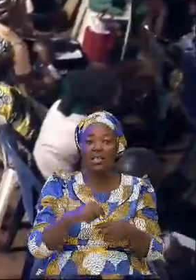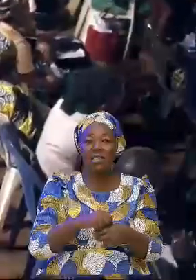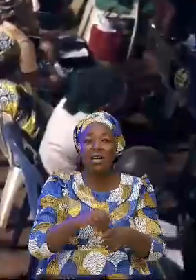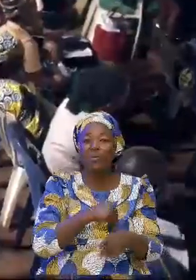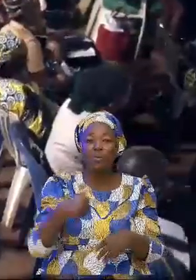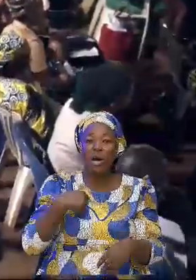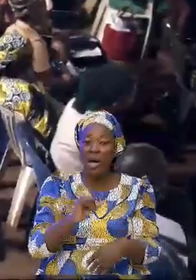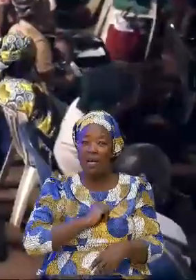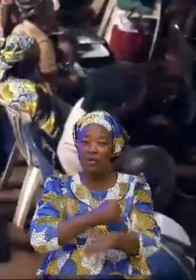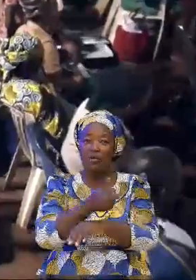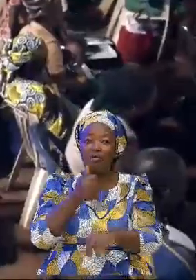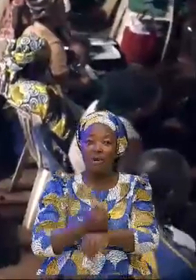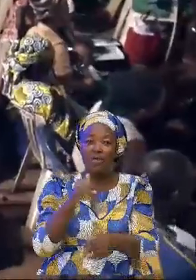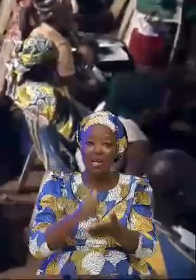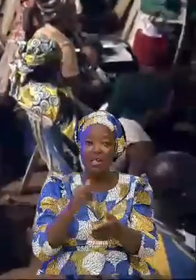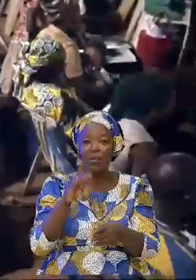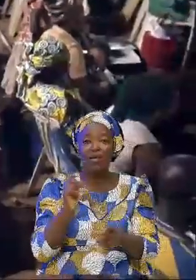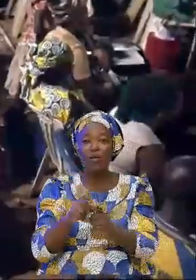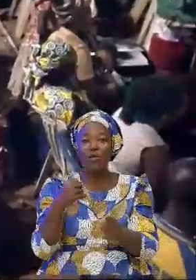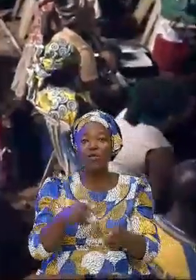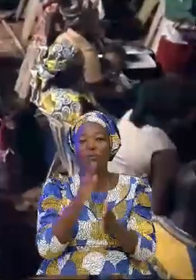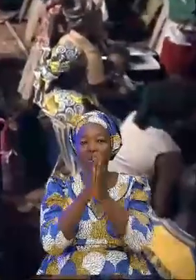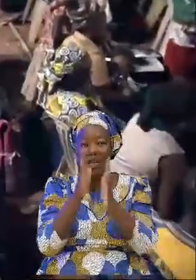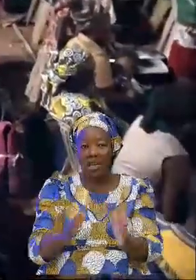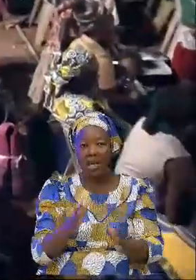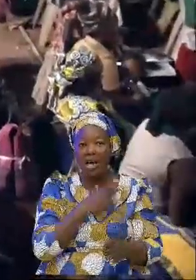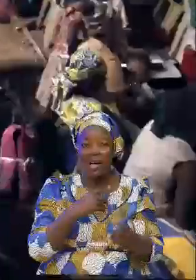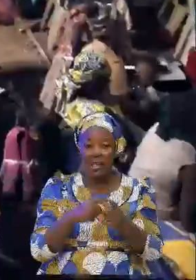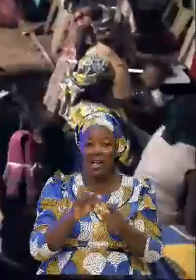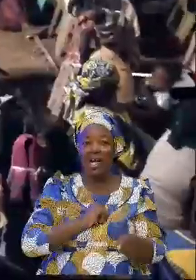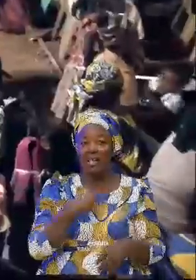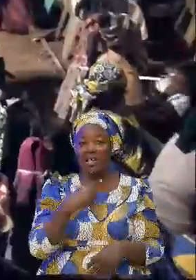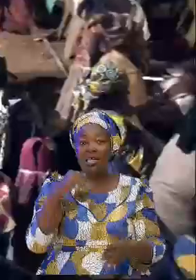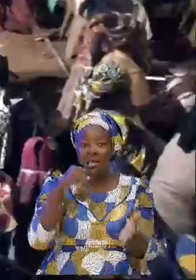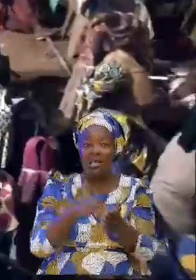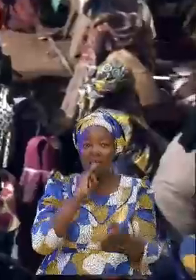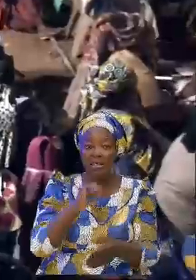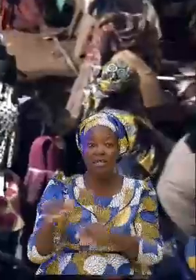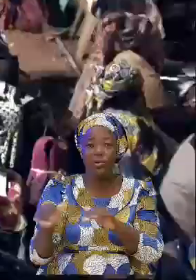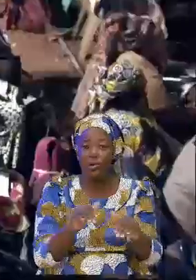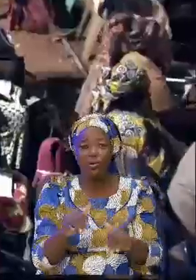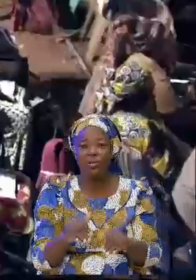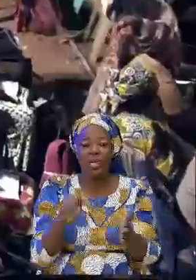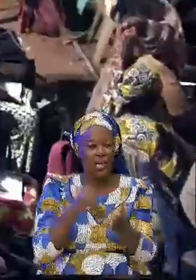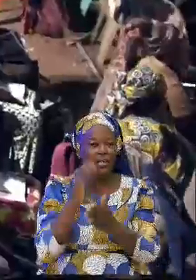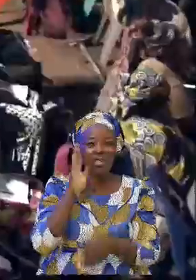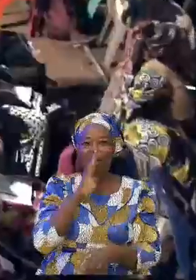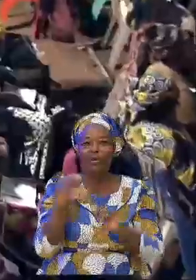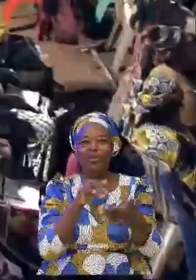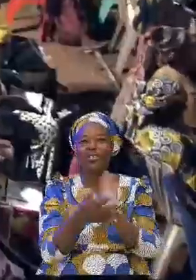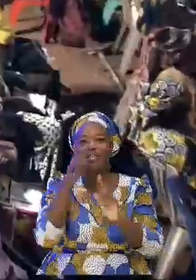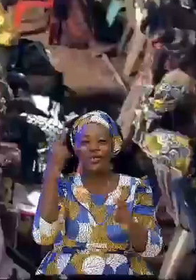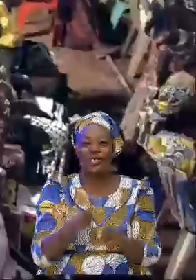tonight. And then I confirm it by a word of prayer. And I say, it